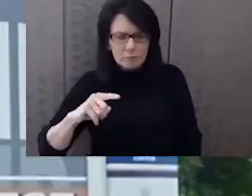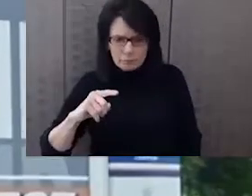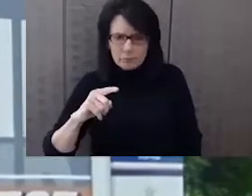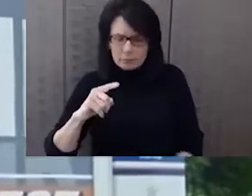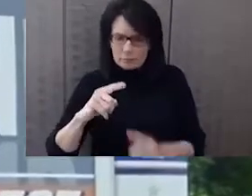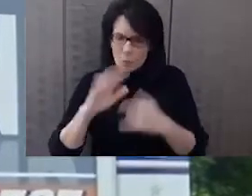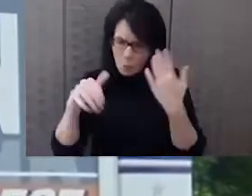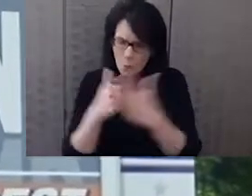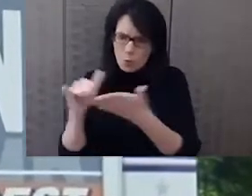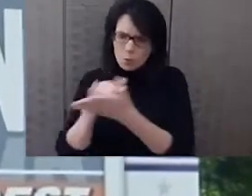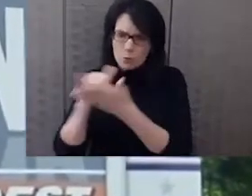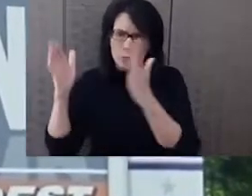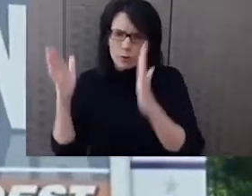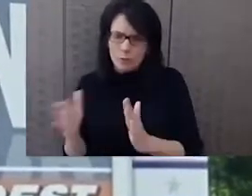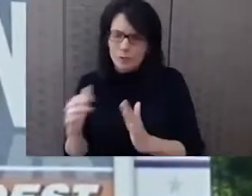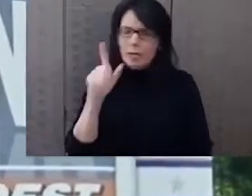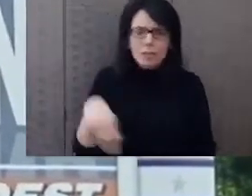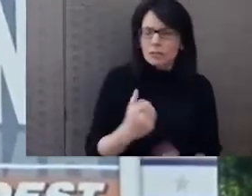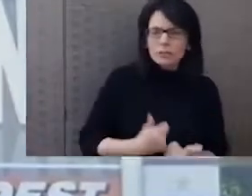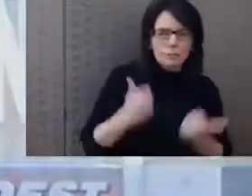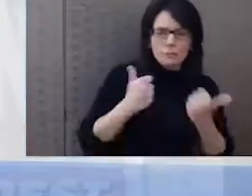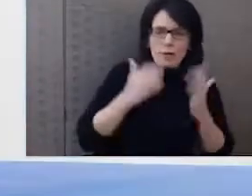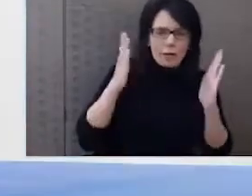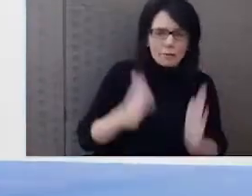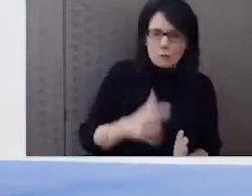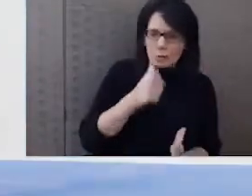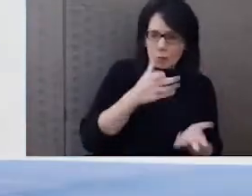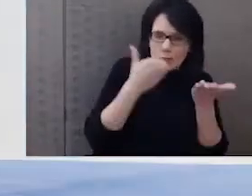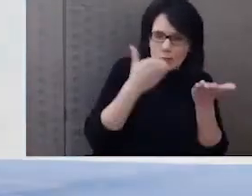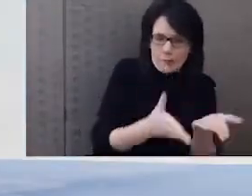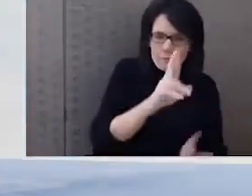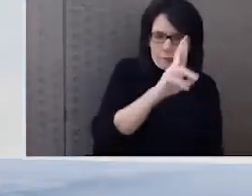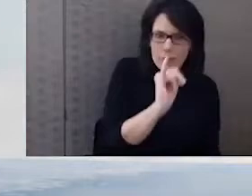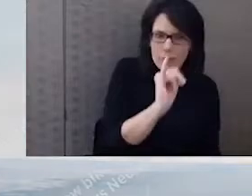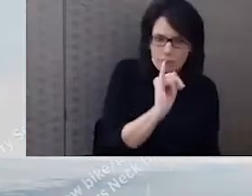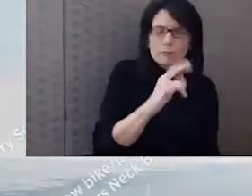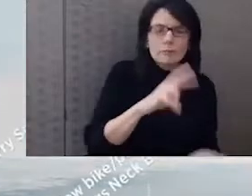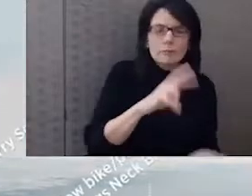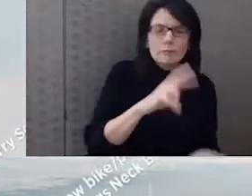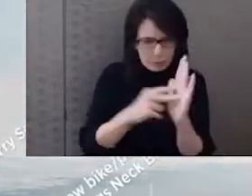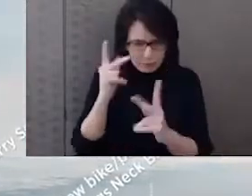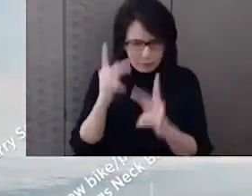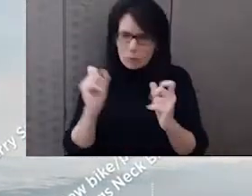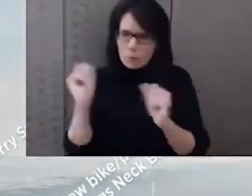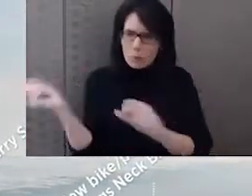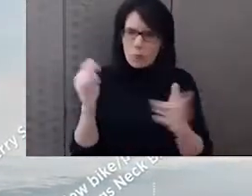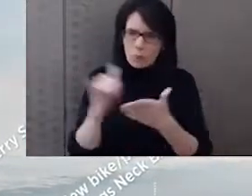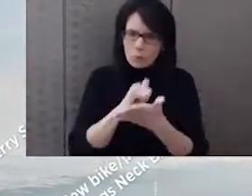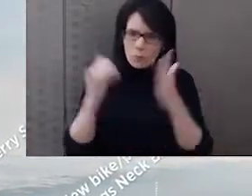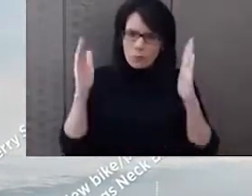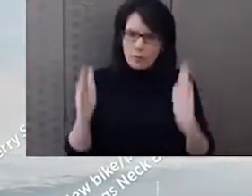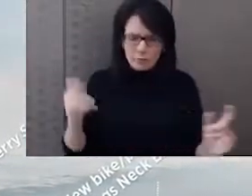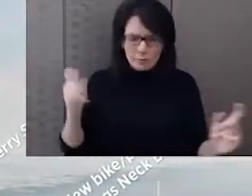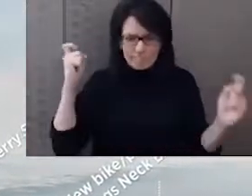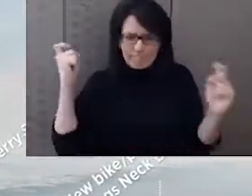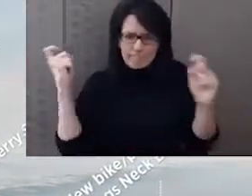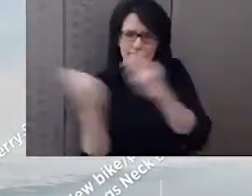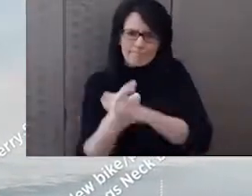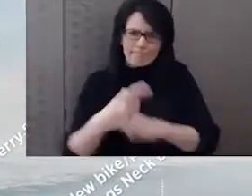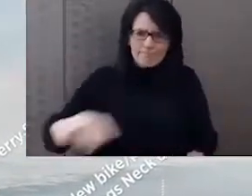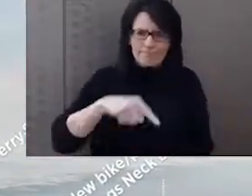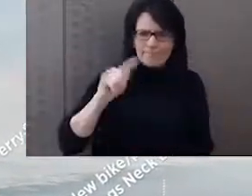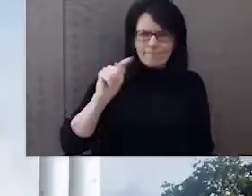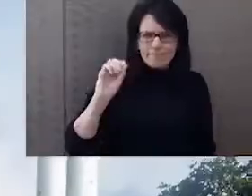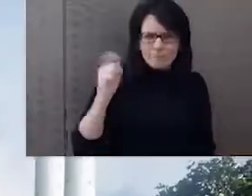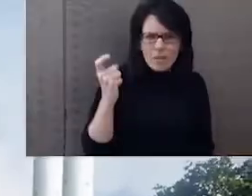Island, but environmental justice advocates and other community members got together and developed this plan that could transform this toxic